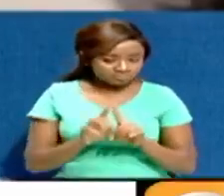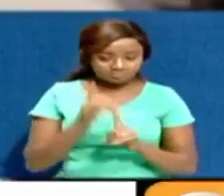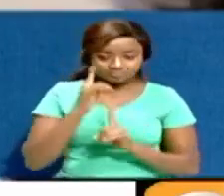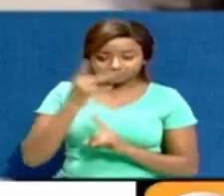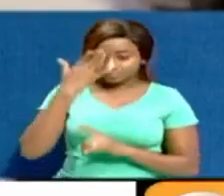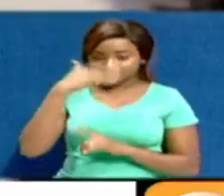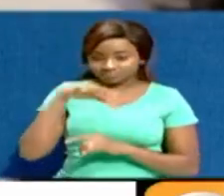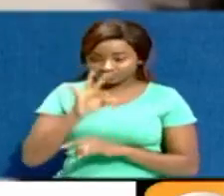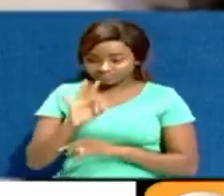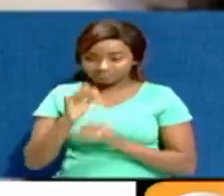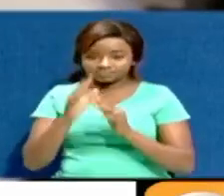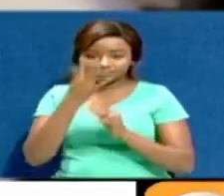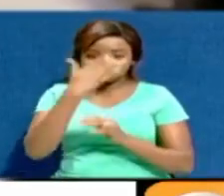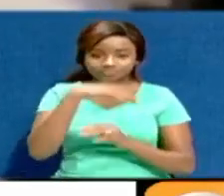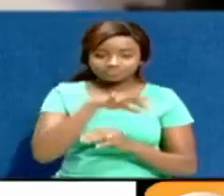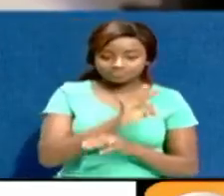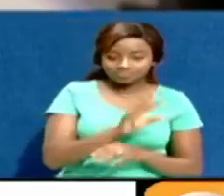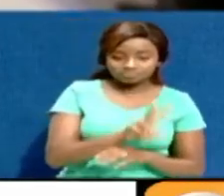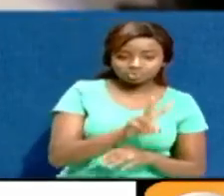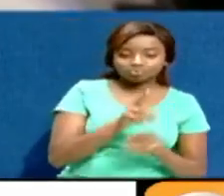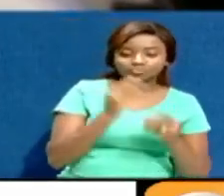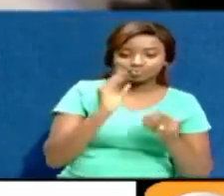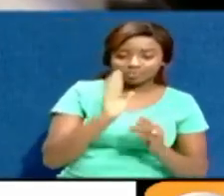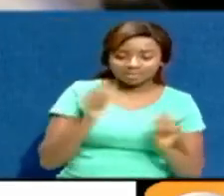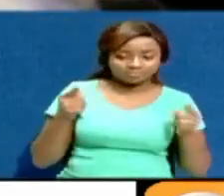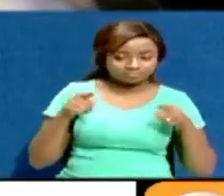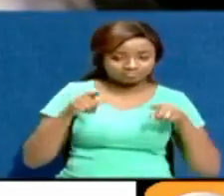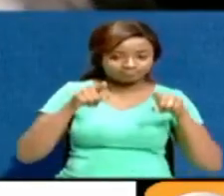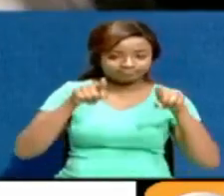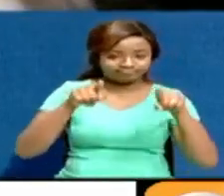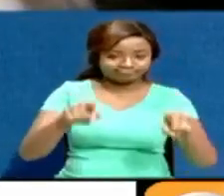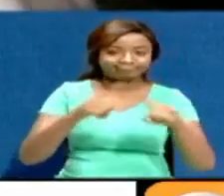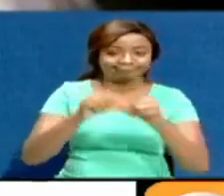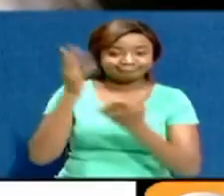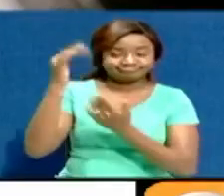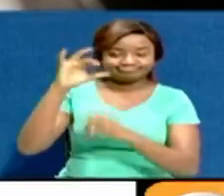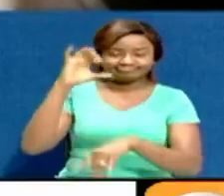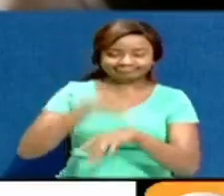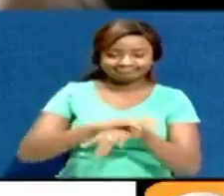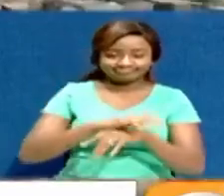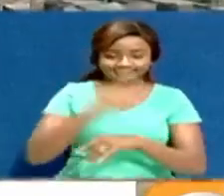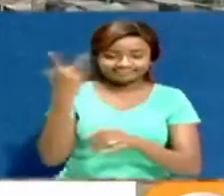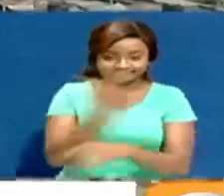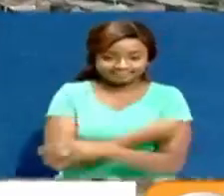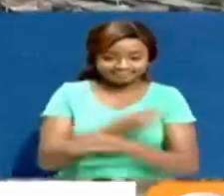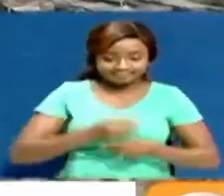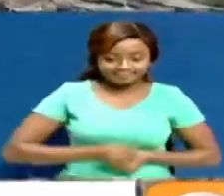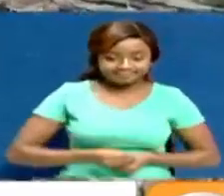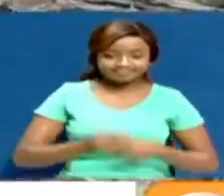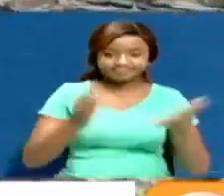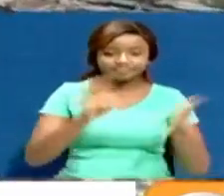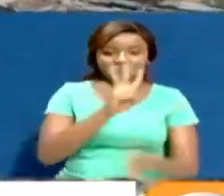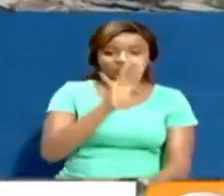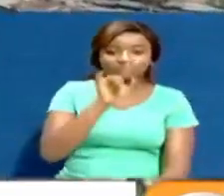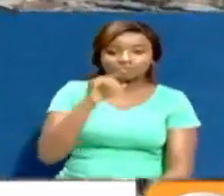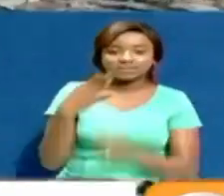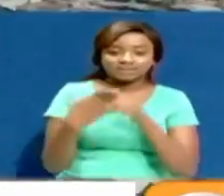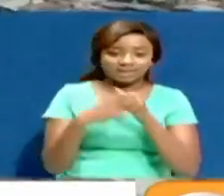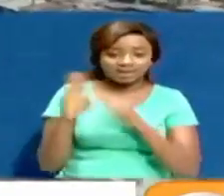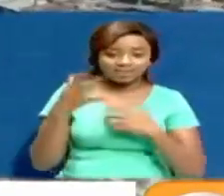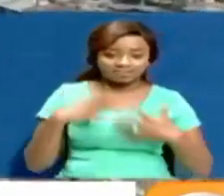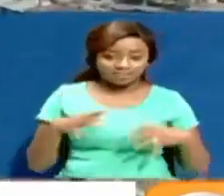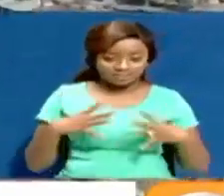depending on the availability of adequate vaccines. The ministry hopes to achieve the vaccination of 4.9 million people, who will include all other